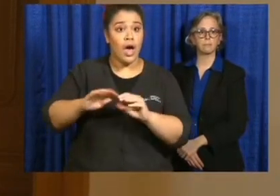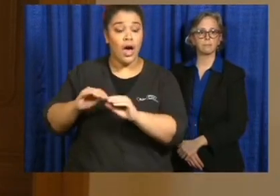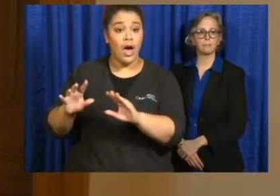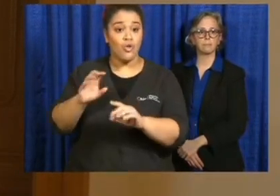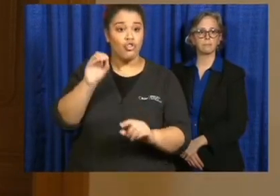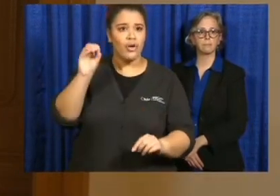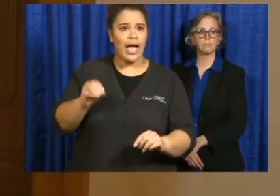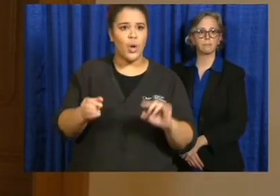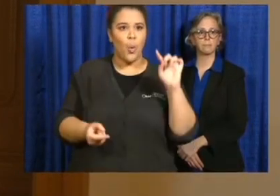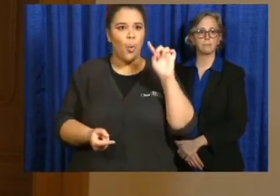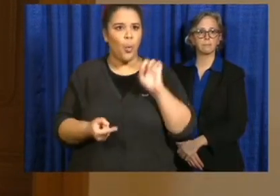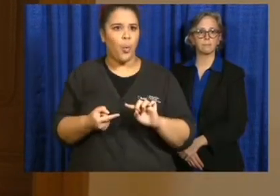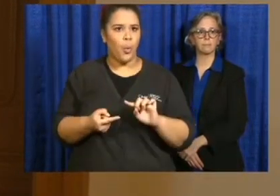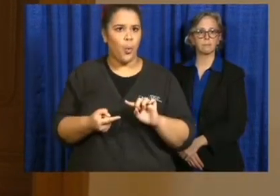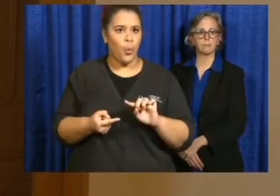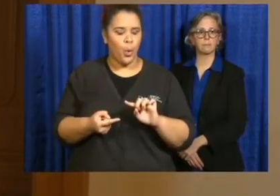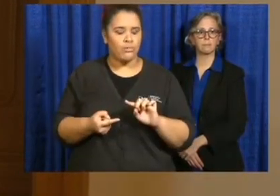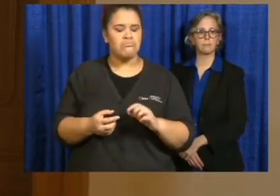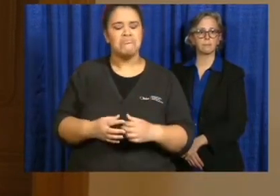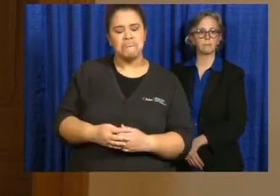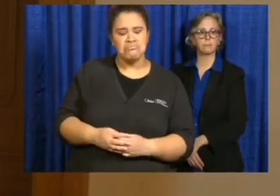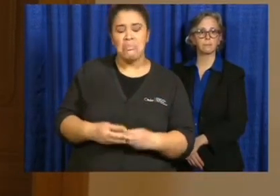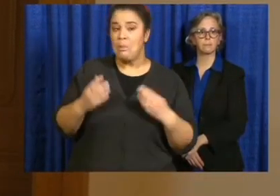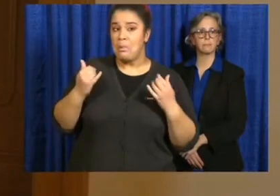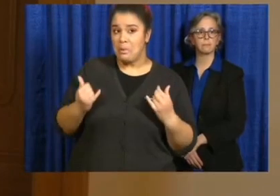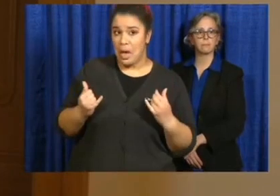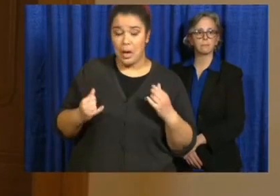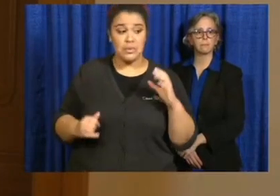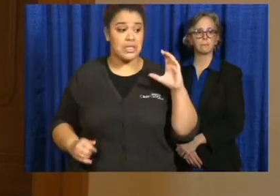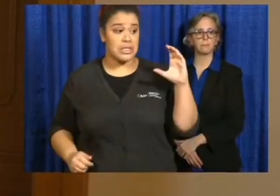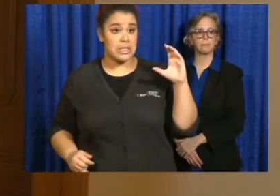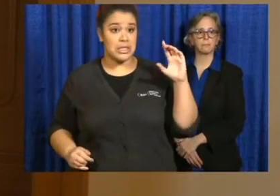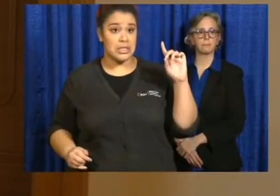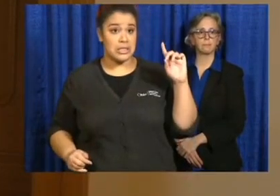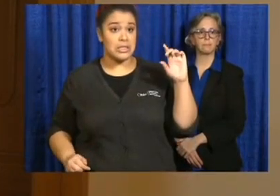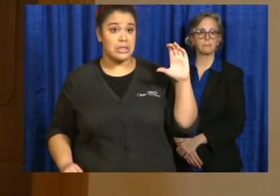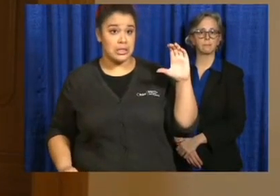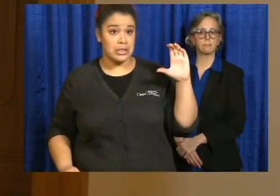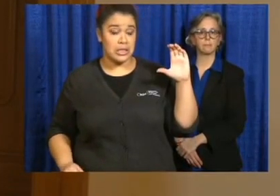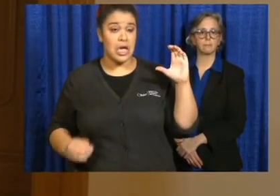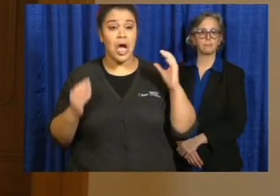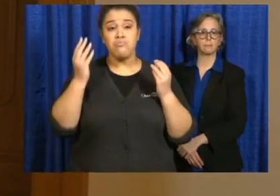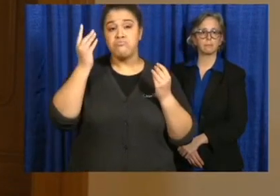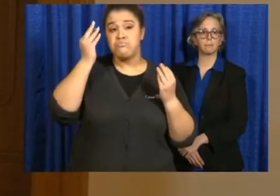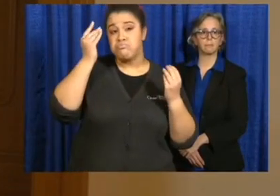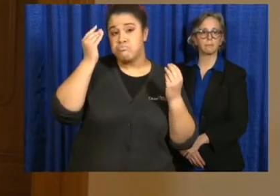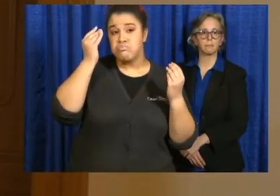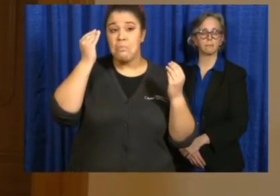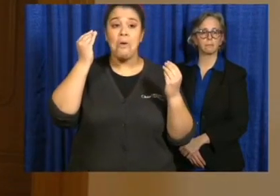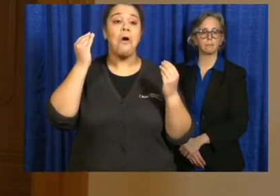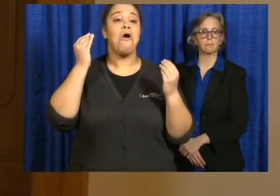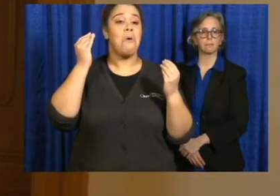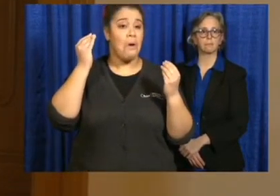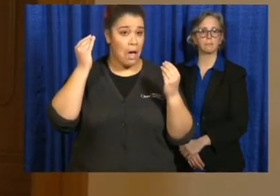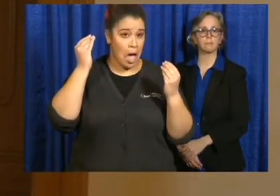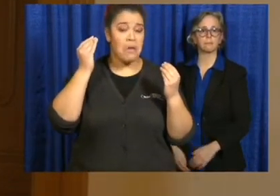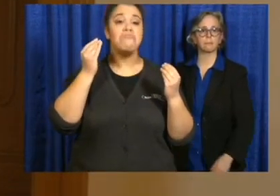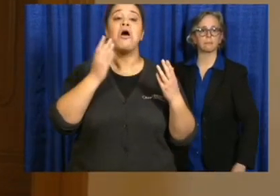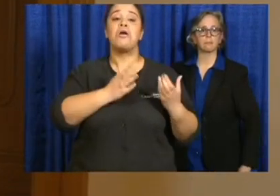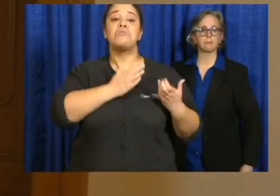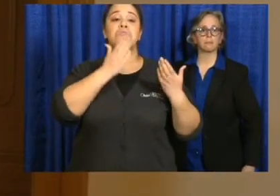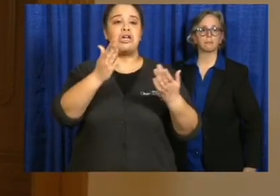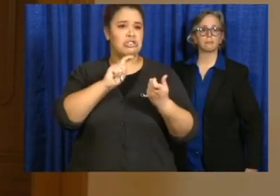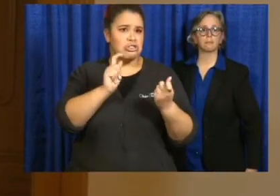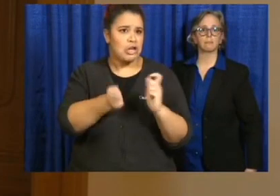is thinking about changing their guidance with the idea of I protect you, you protect me, because the hope